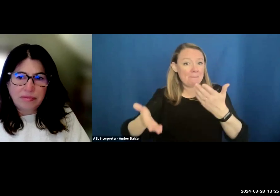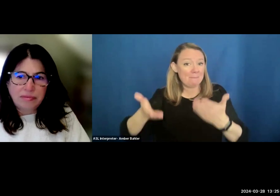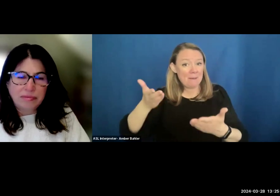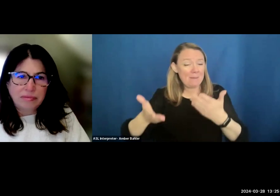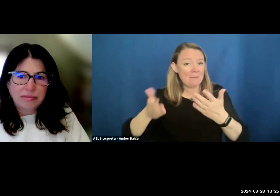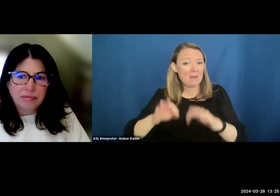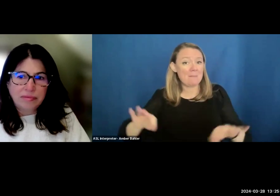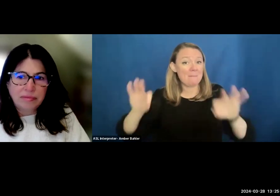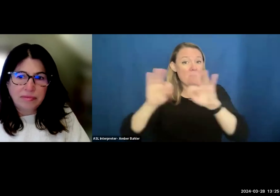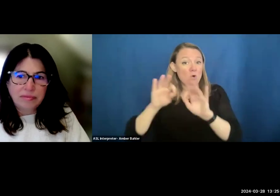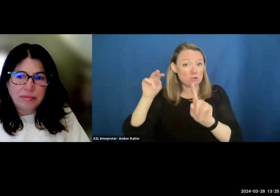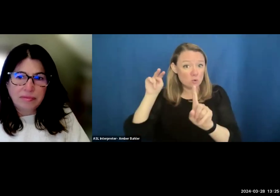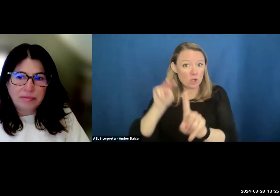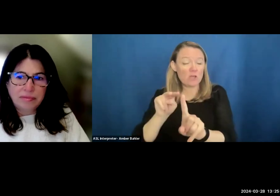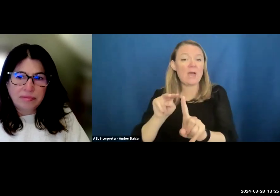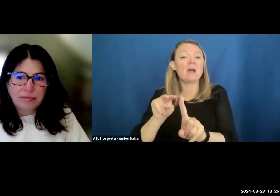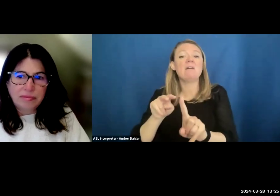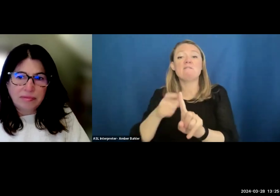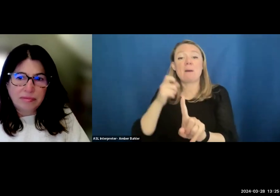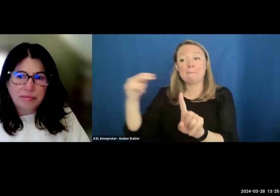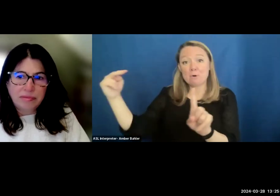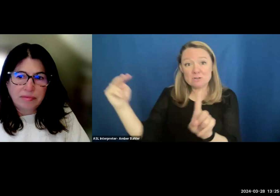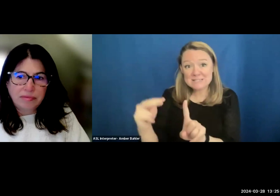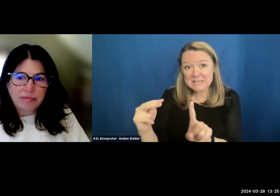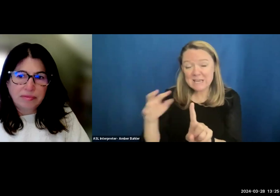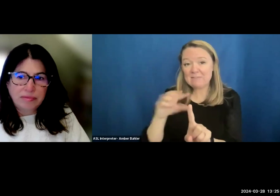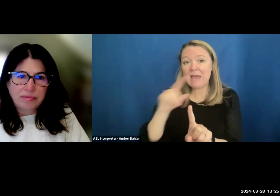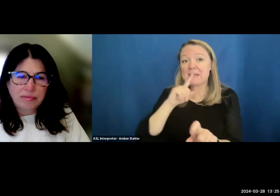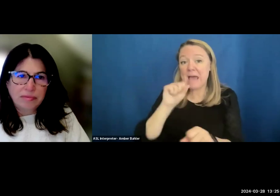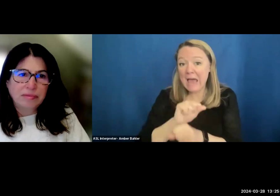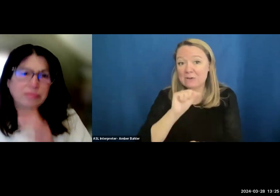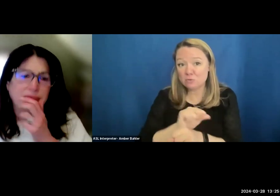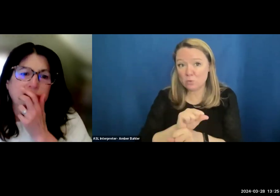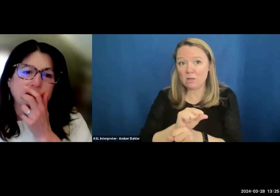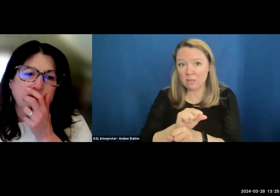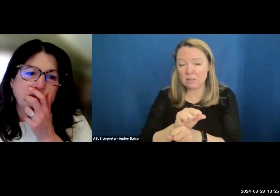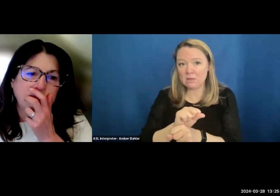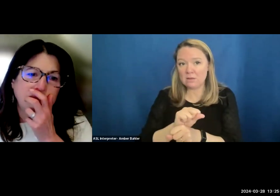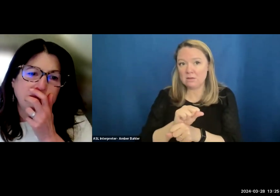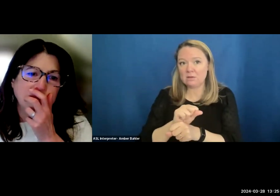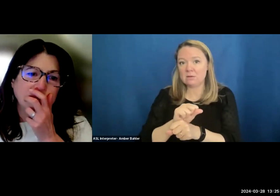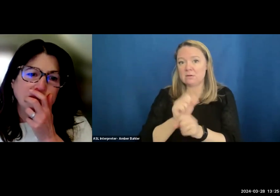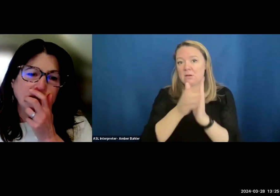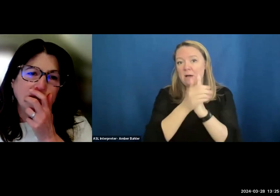competence between some mental health providers and some substance situations.